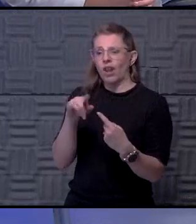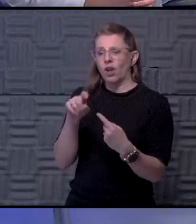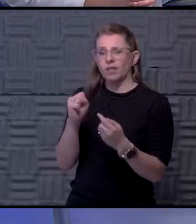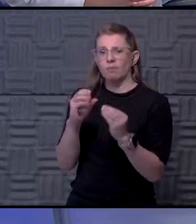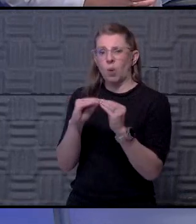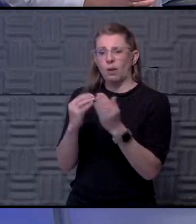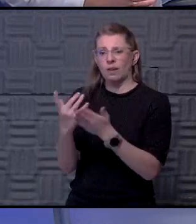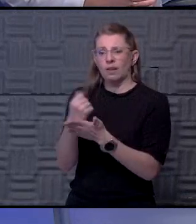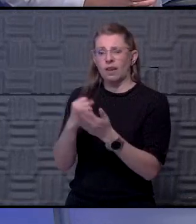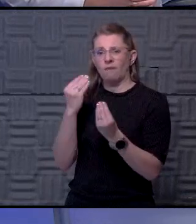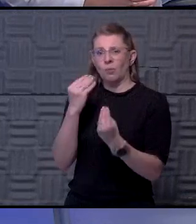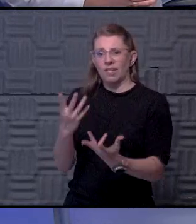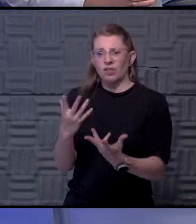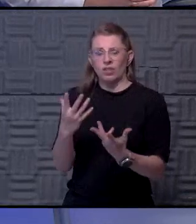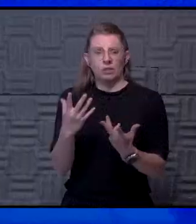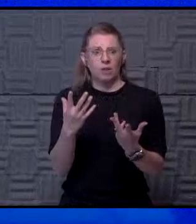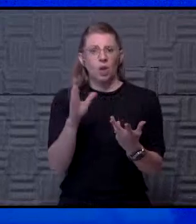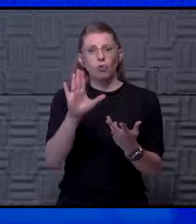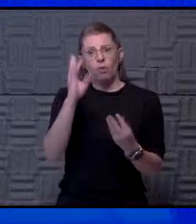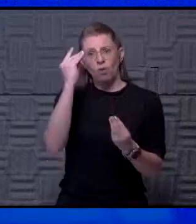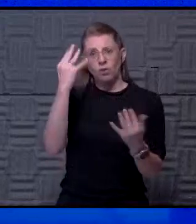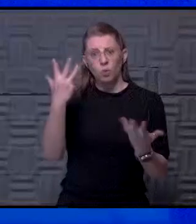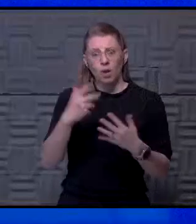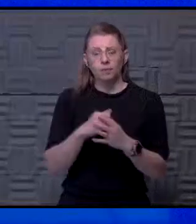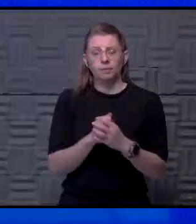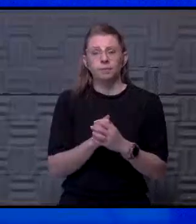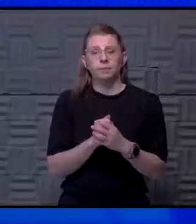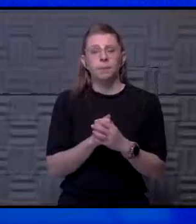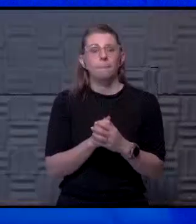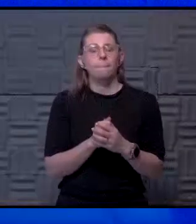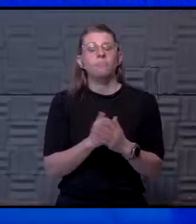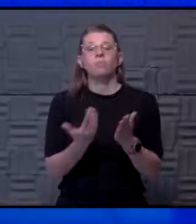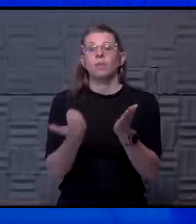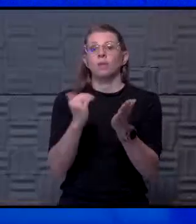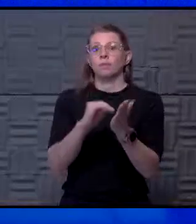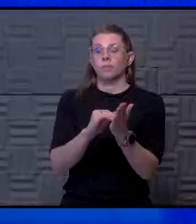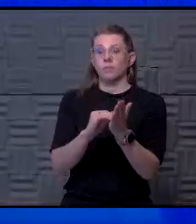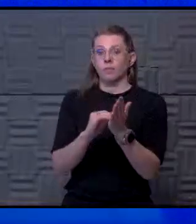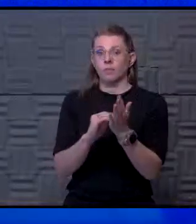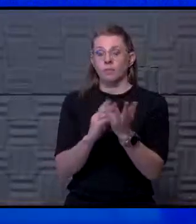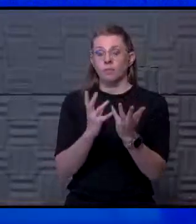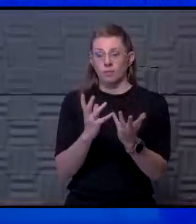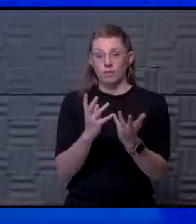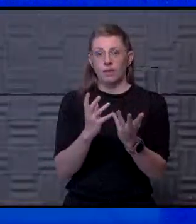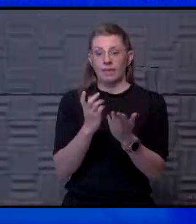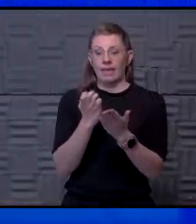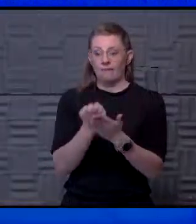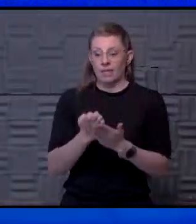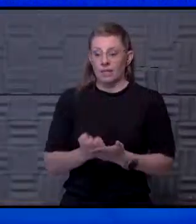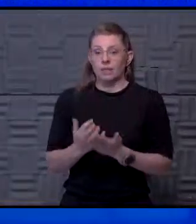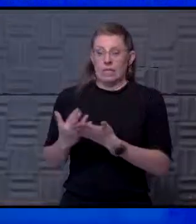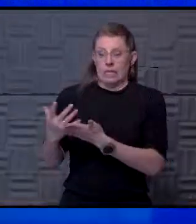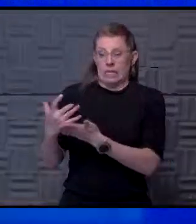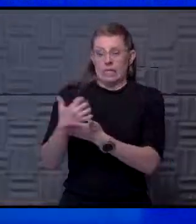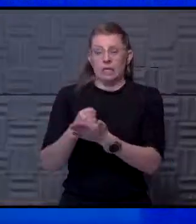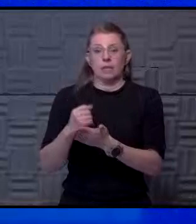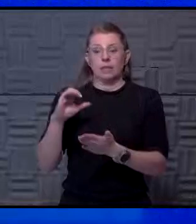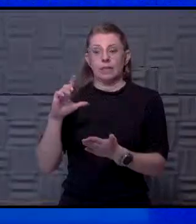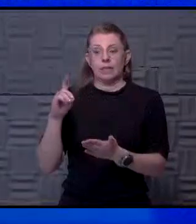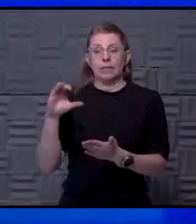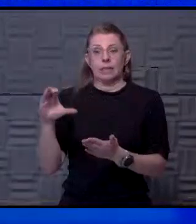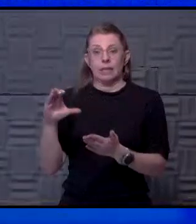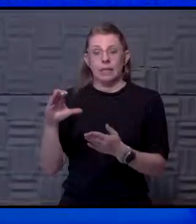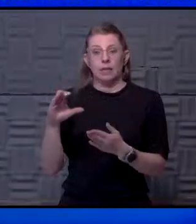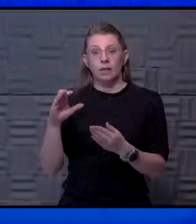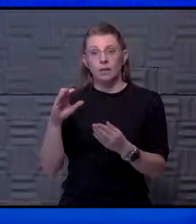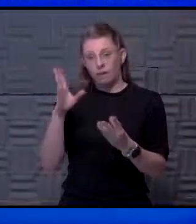I'm just going to say, just again, based upon all the weight of the accumulation of evidence, and especially what the CDC released